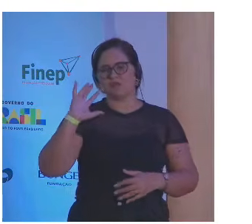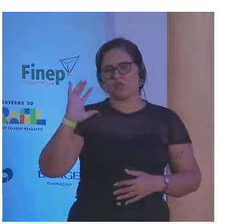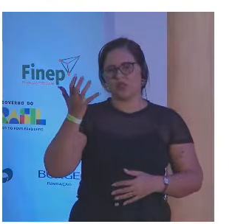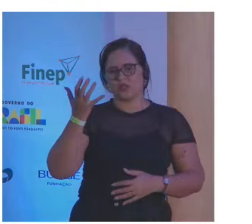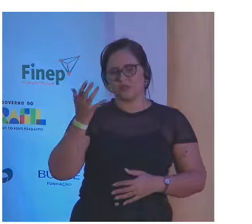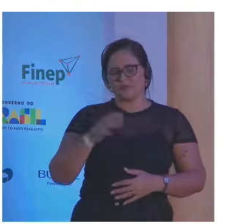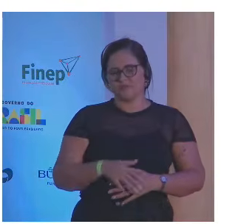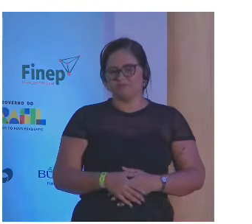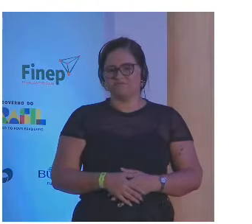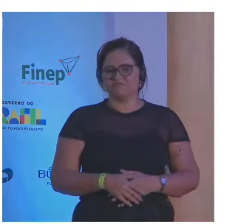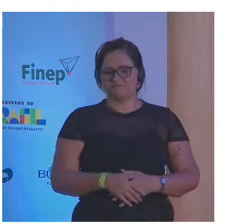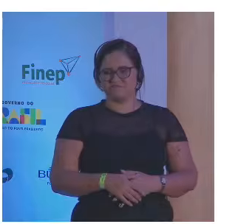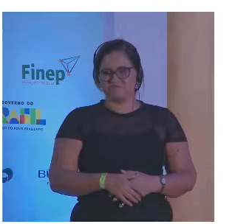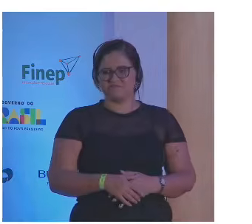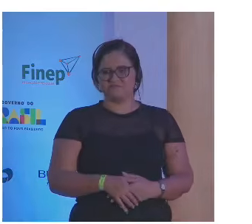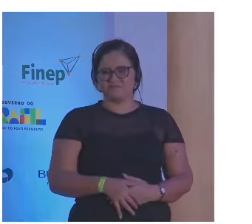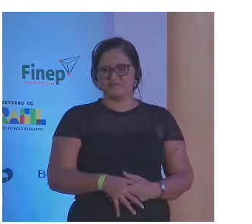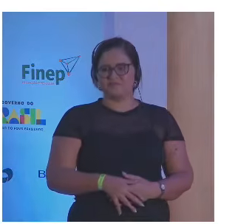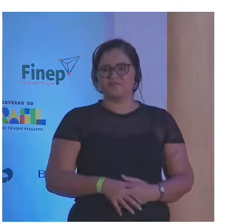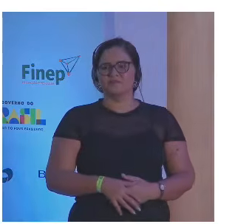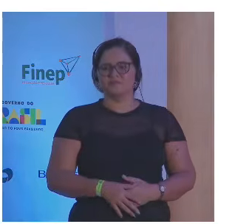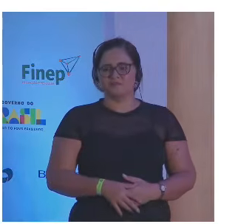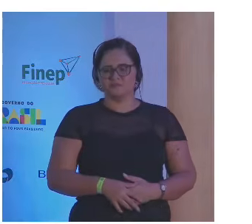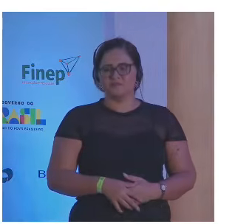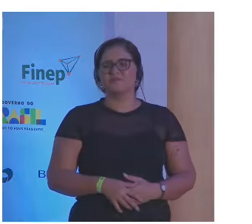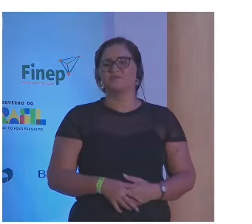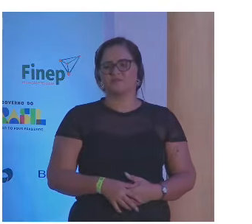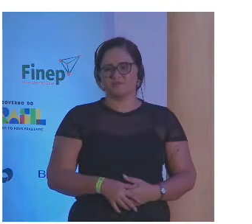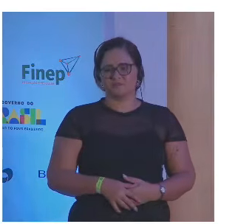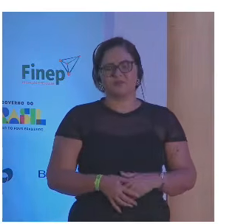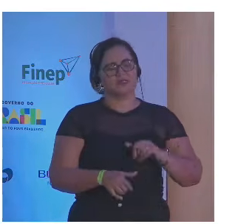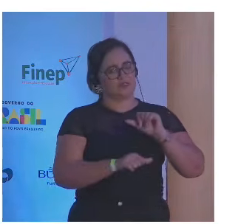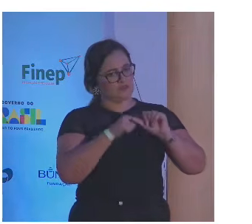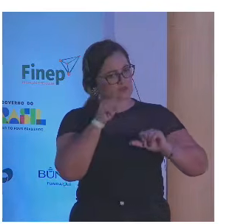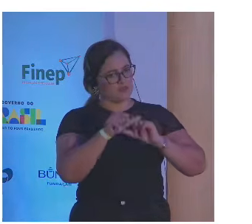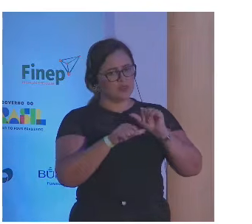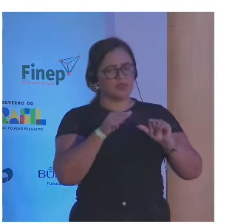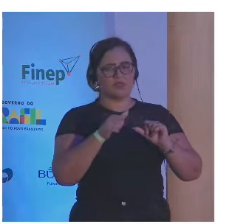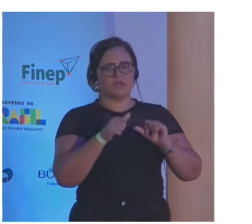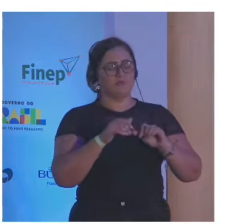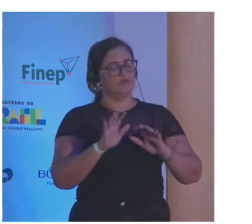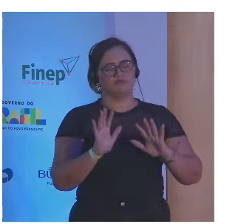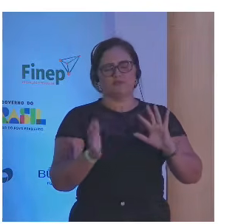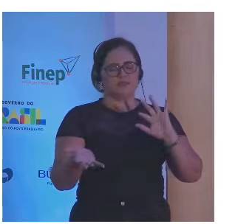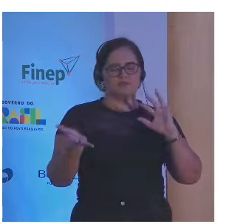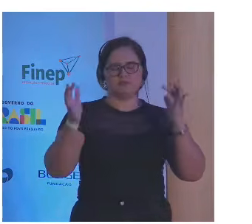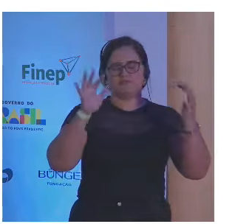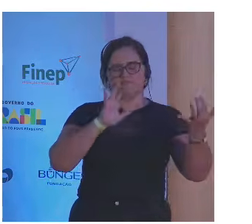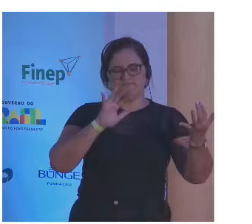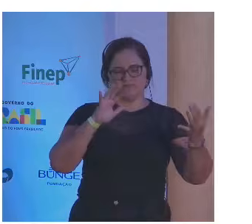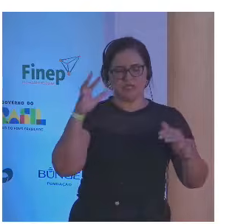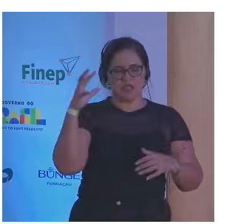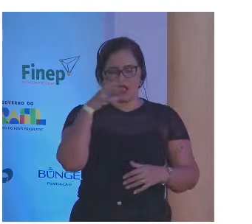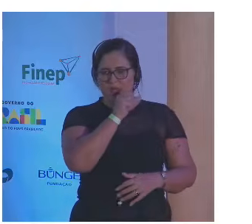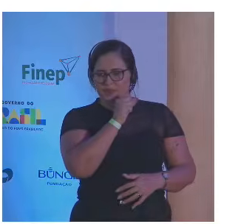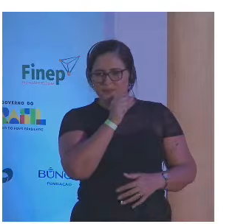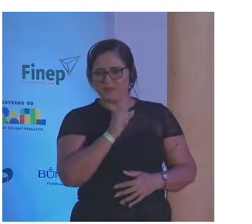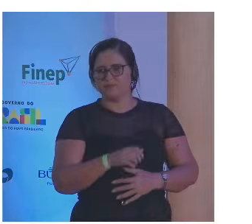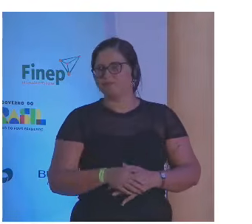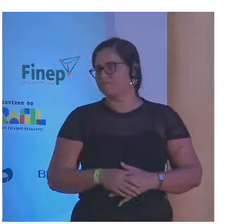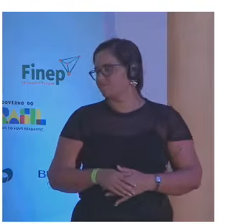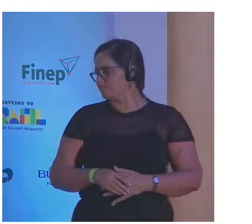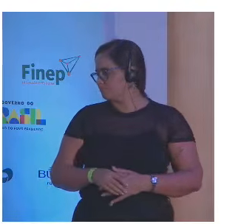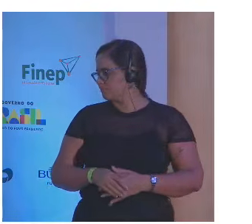The extremely rapid rate of change is what matters. It's not the absolute change of temperature or the absolute change of